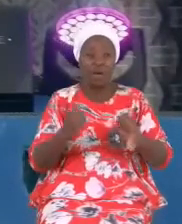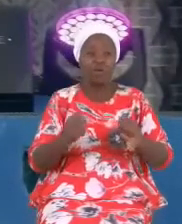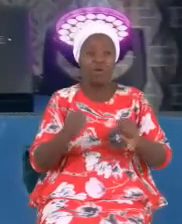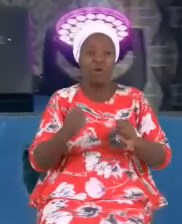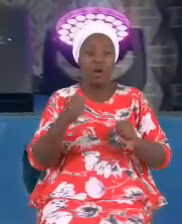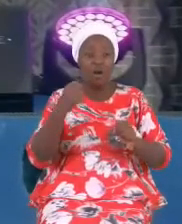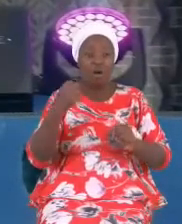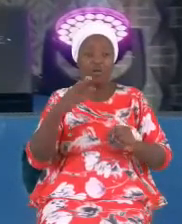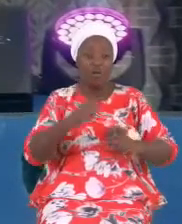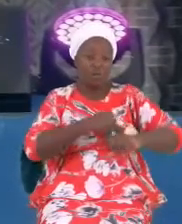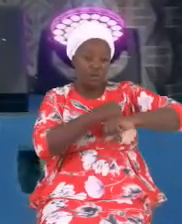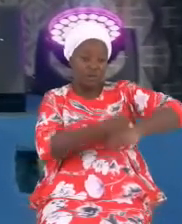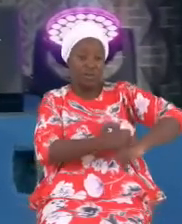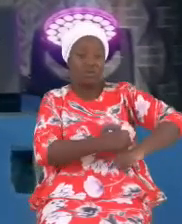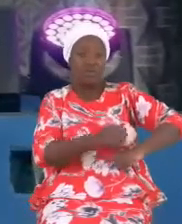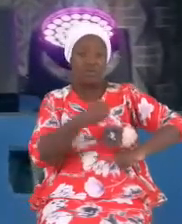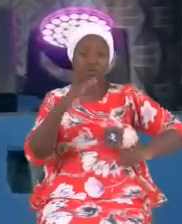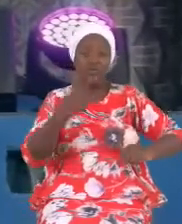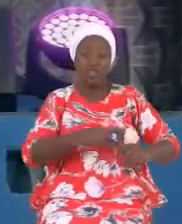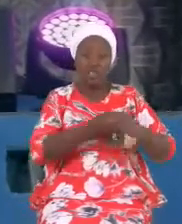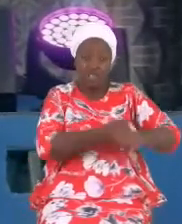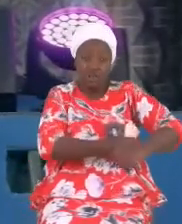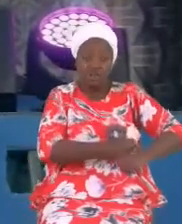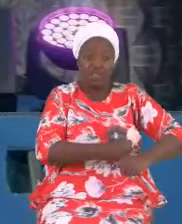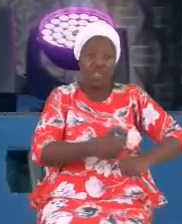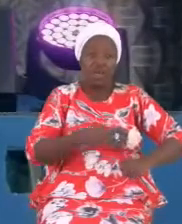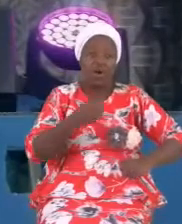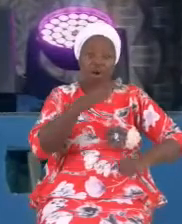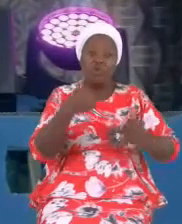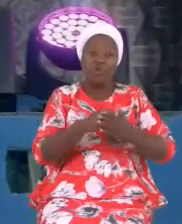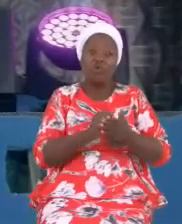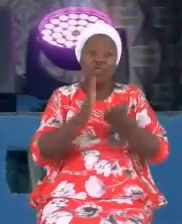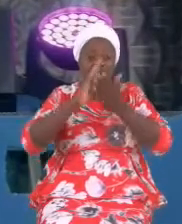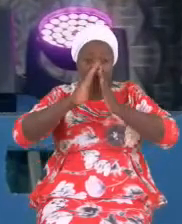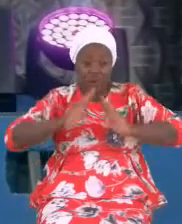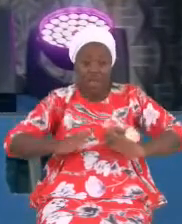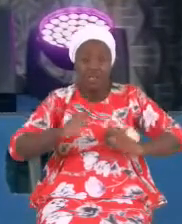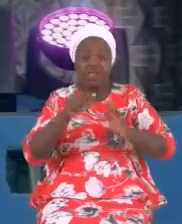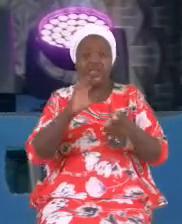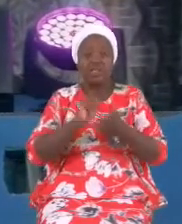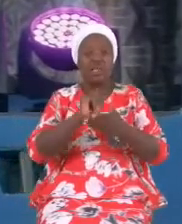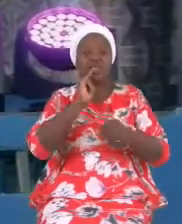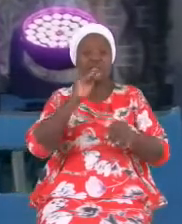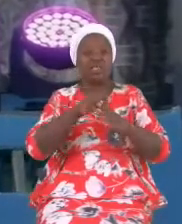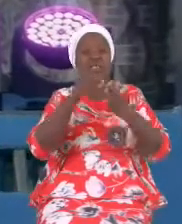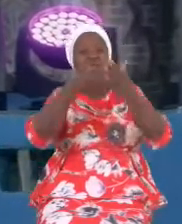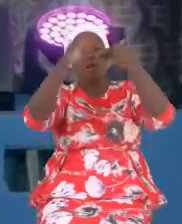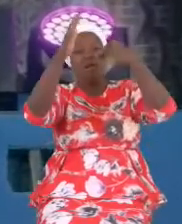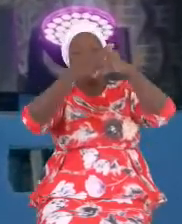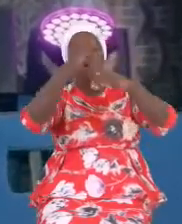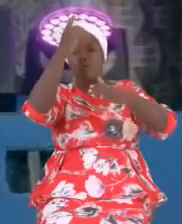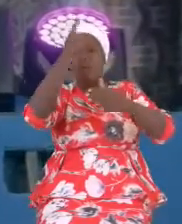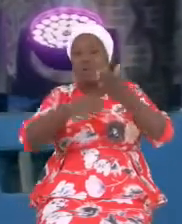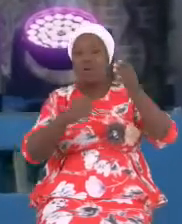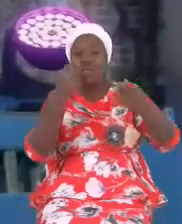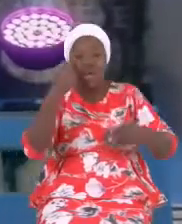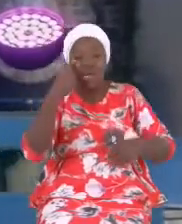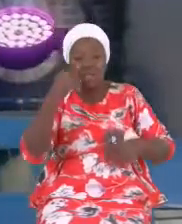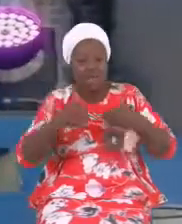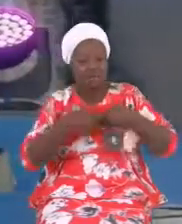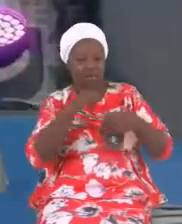the protection, of the security, of the serenity that's in heaven. What eyes have not